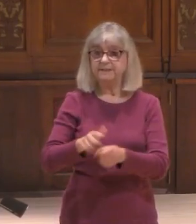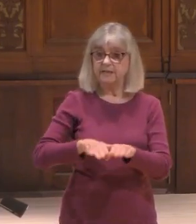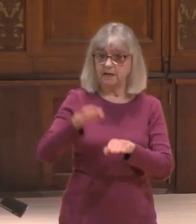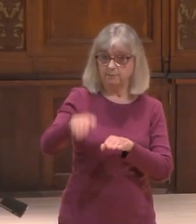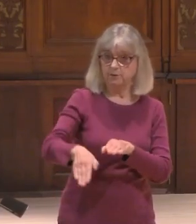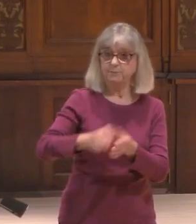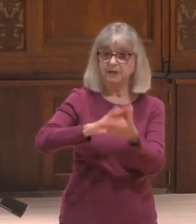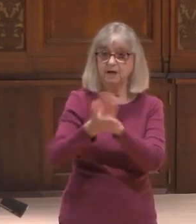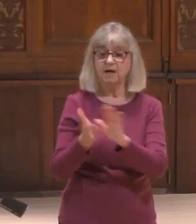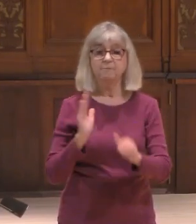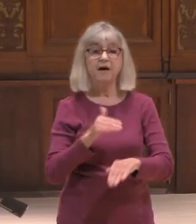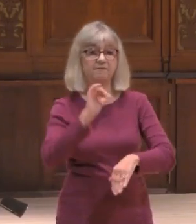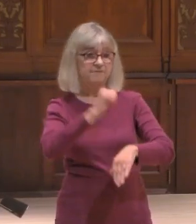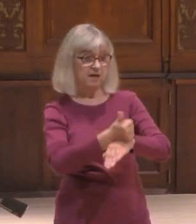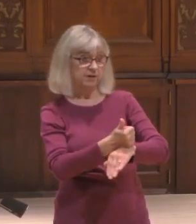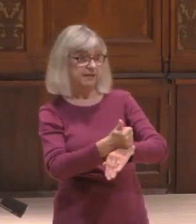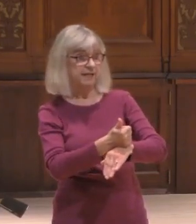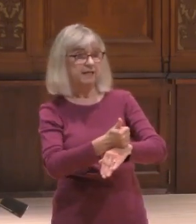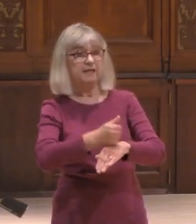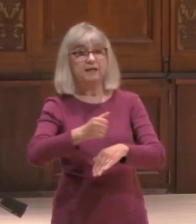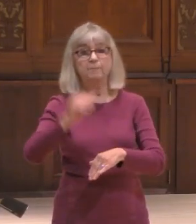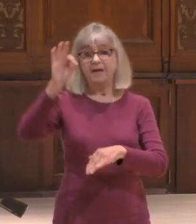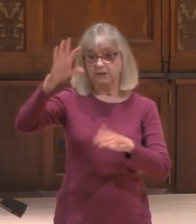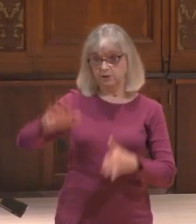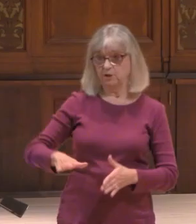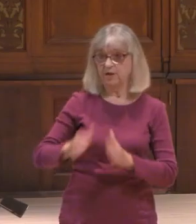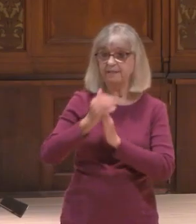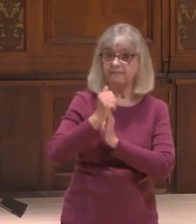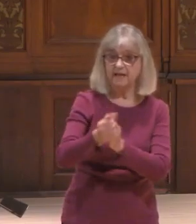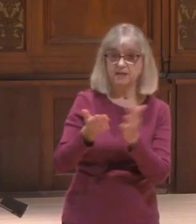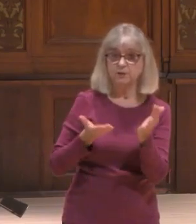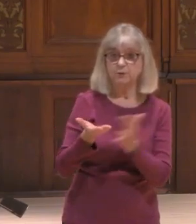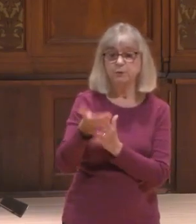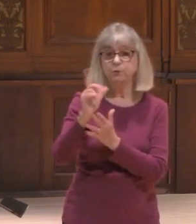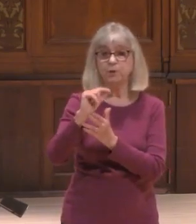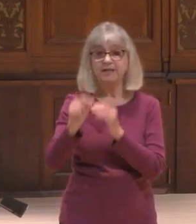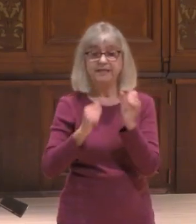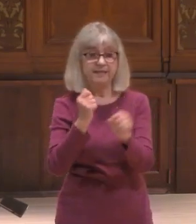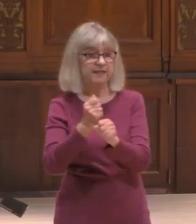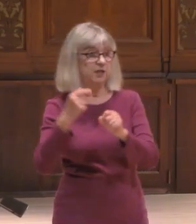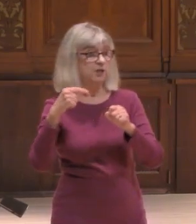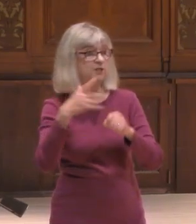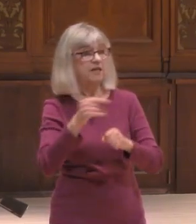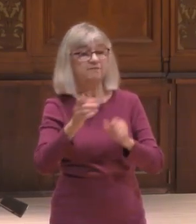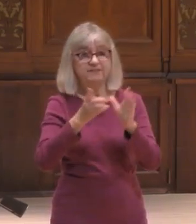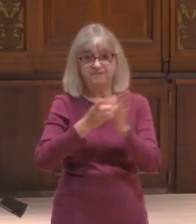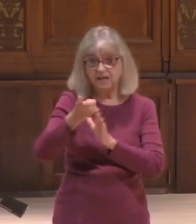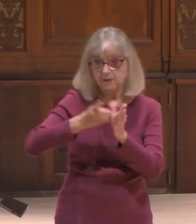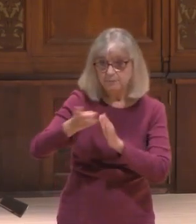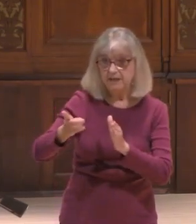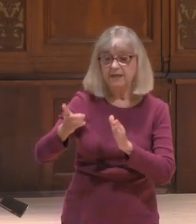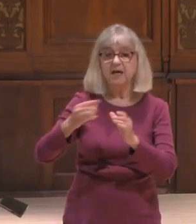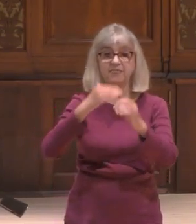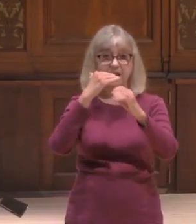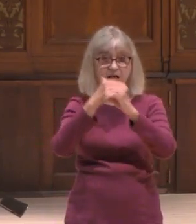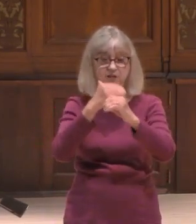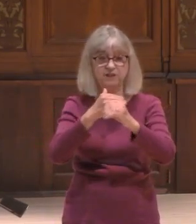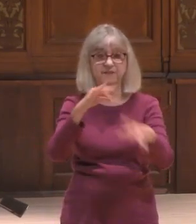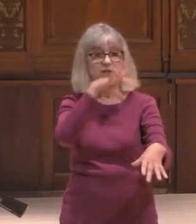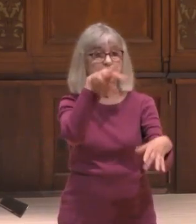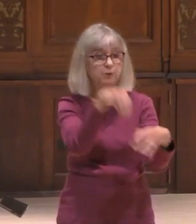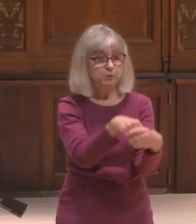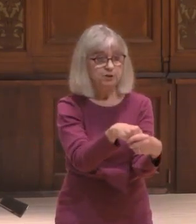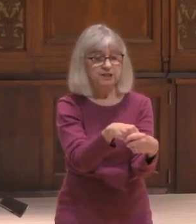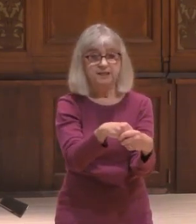founding pastor and led us through 20 years through developing and living out a theology of inclusion, outreach,